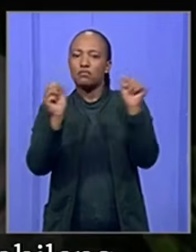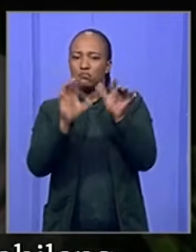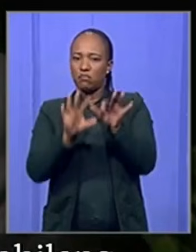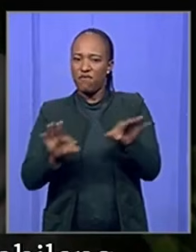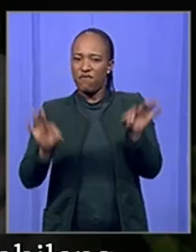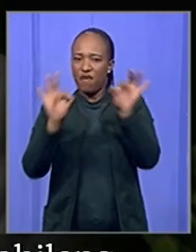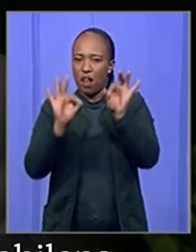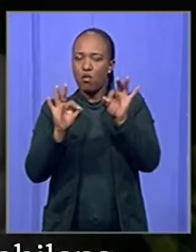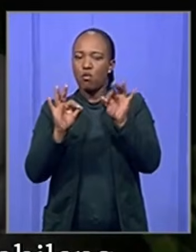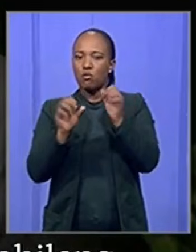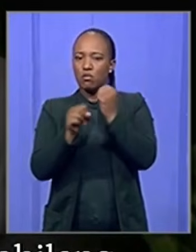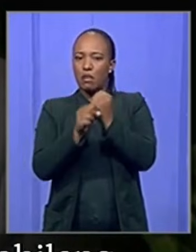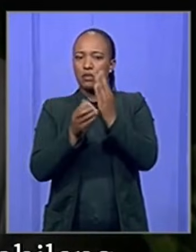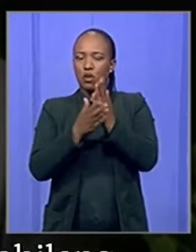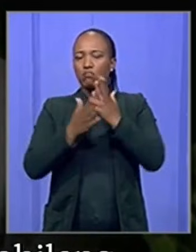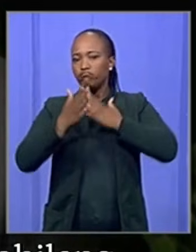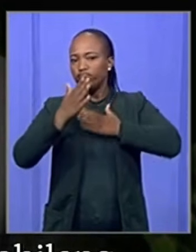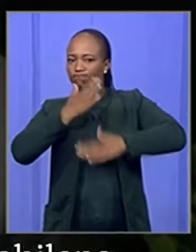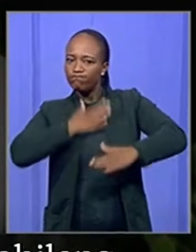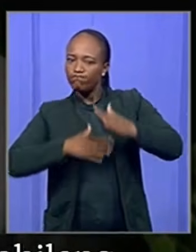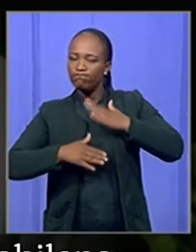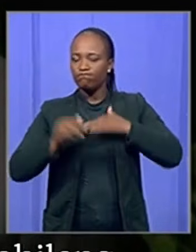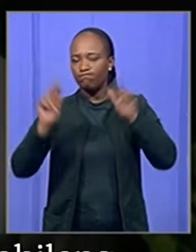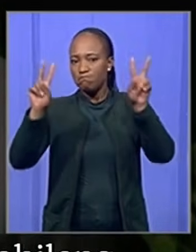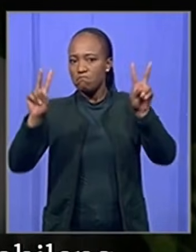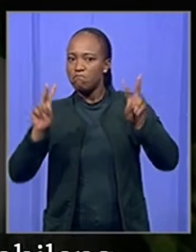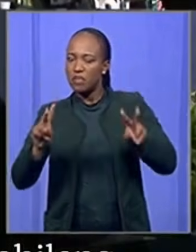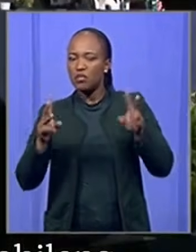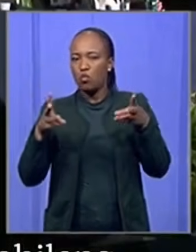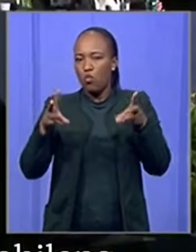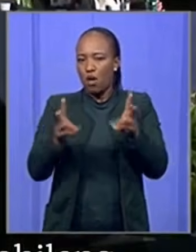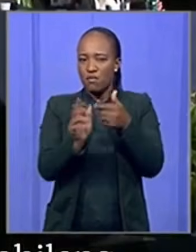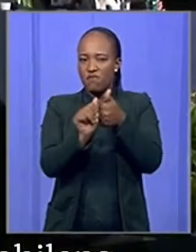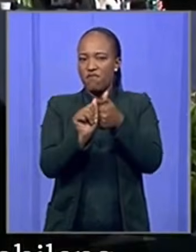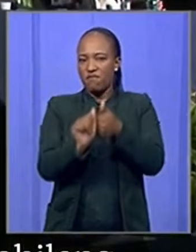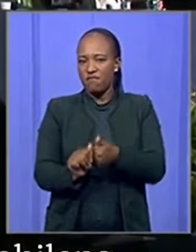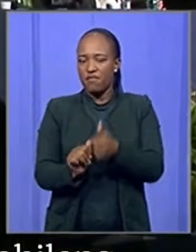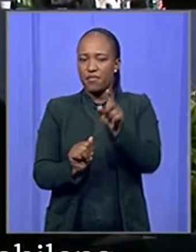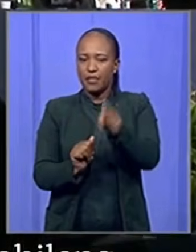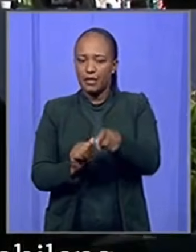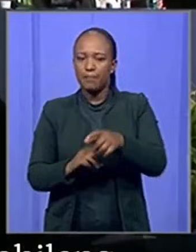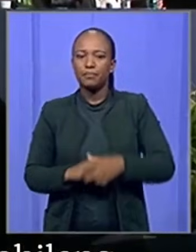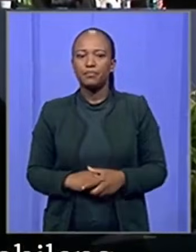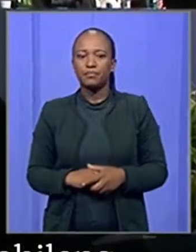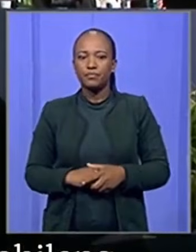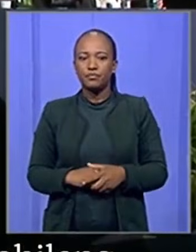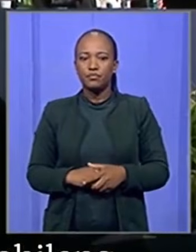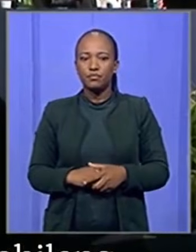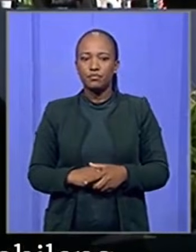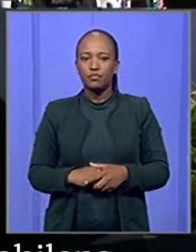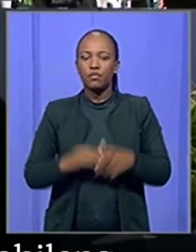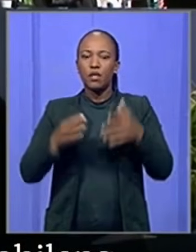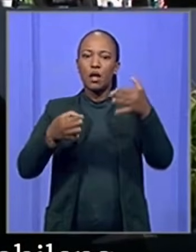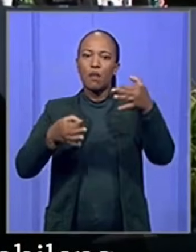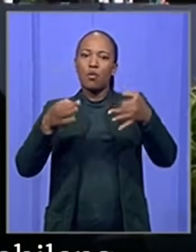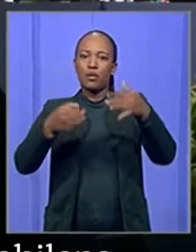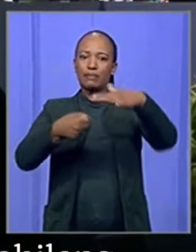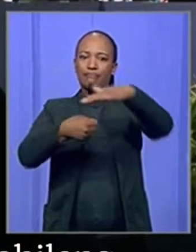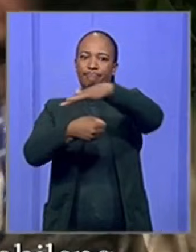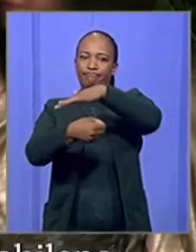diversity, and the peaceful resolution of disputes. Mekga ya dipolitiki e etsa boitlamo profenseng